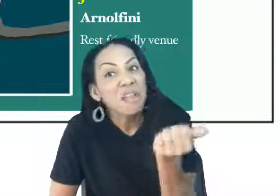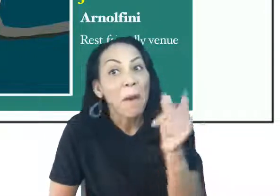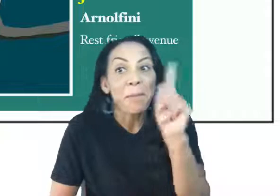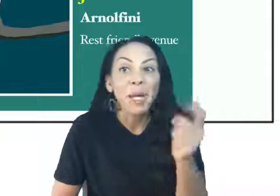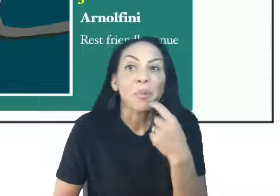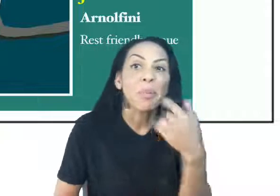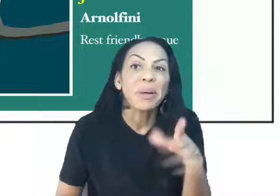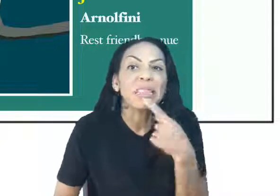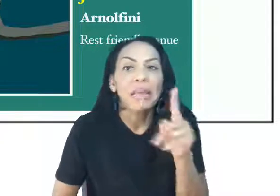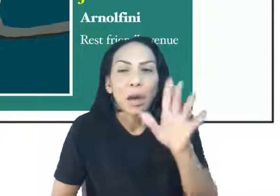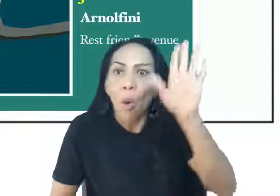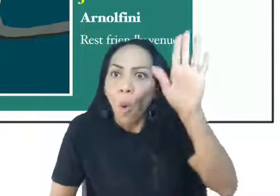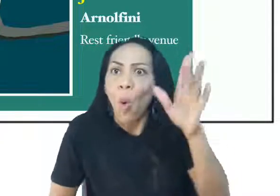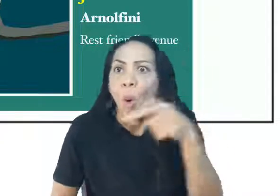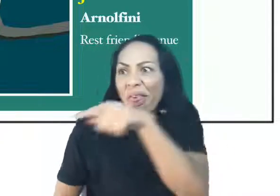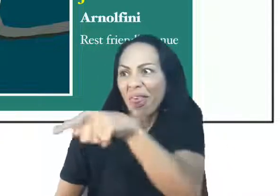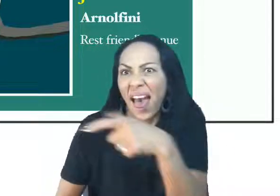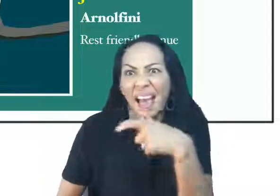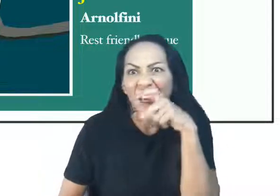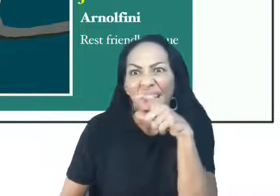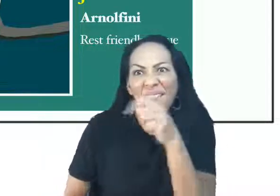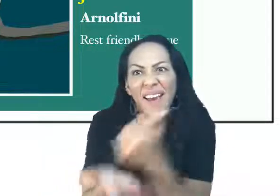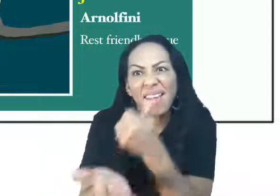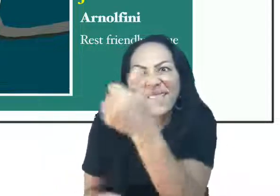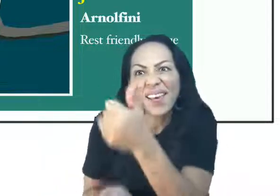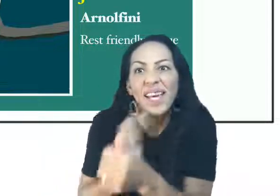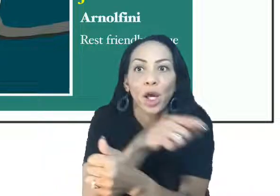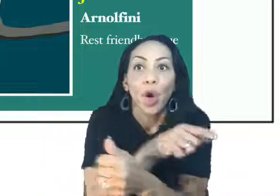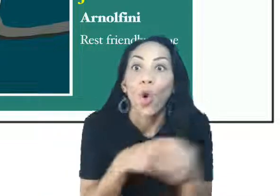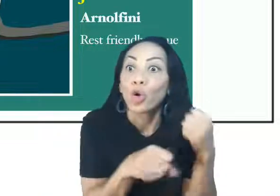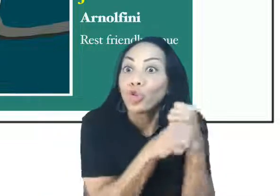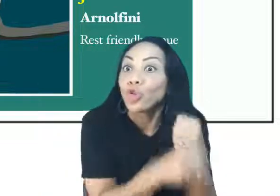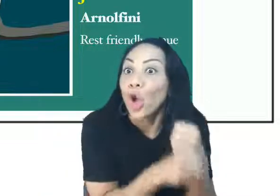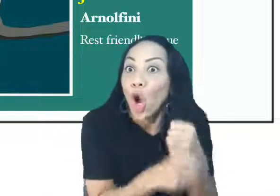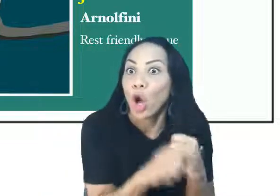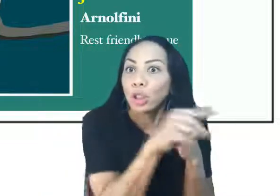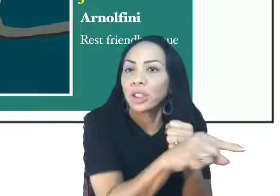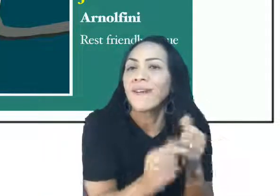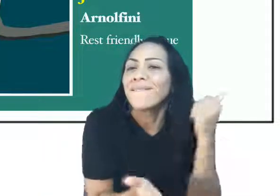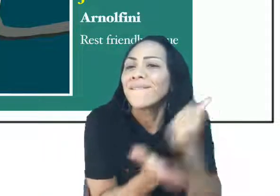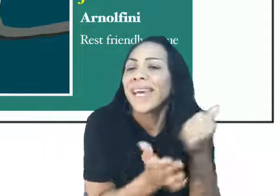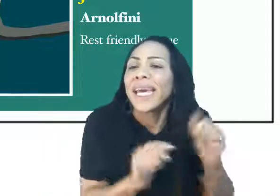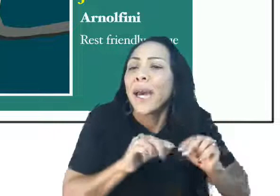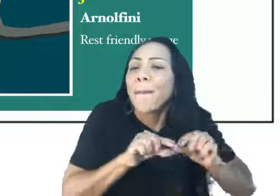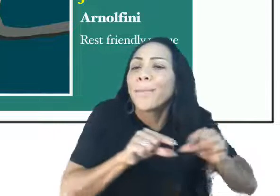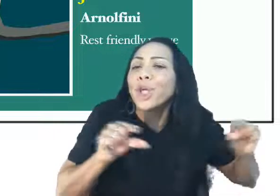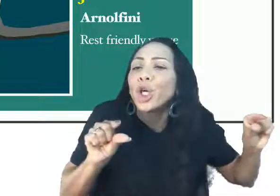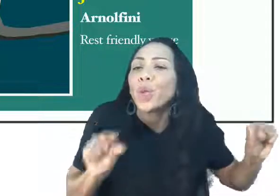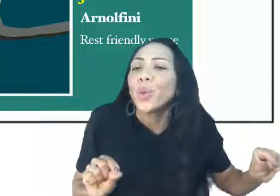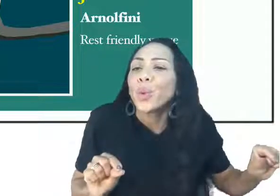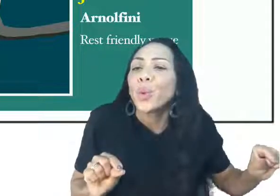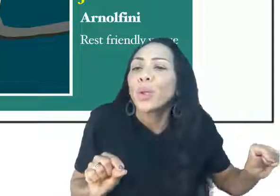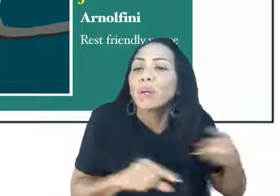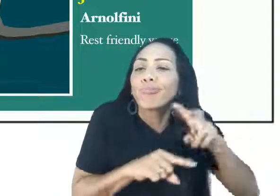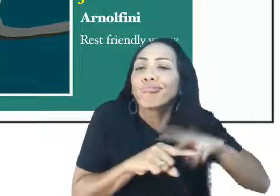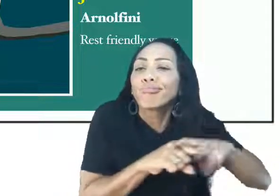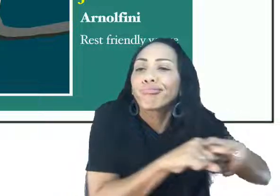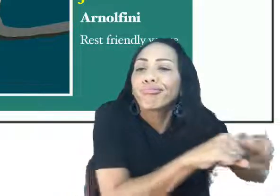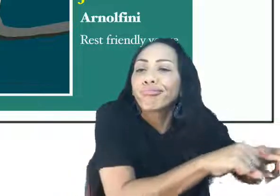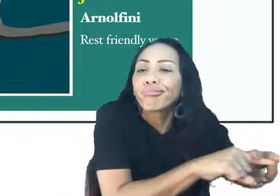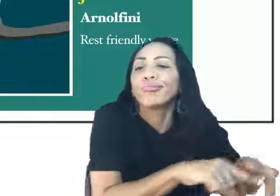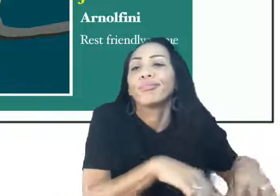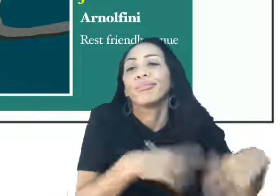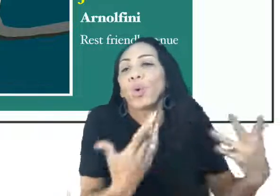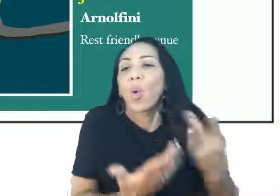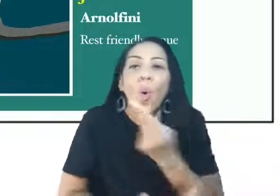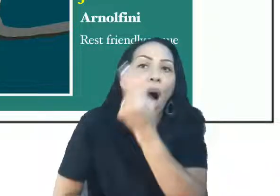able to rest, or a particular pew in a church, or a particular sofa in a I don't know, an art centre or something. But in the end, we